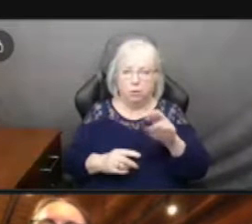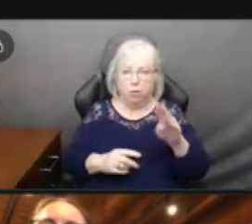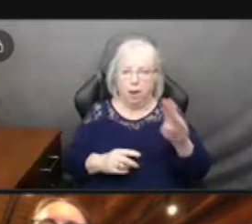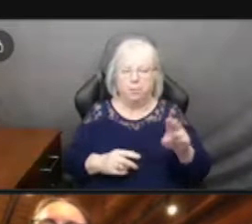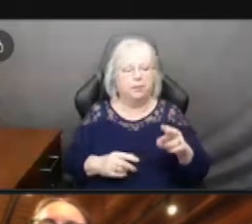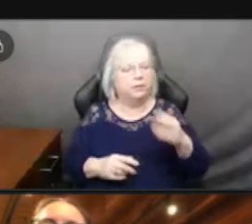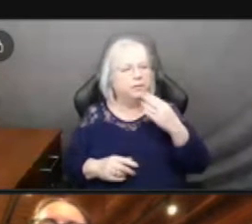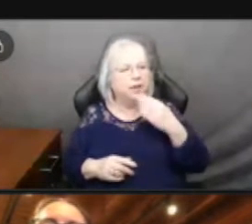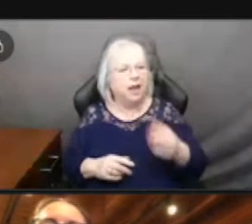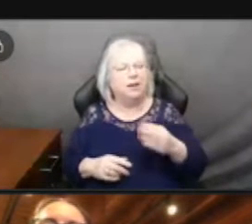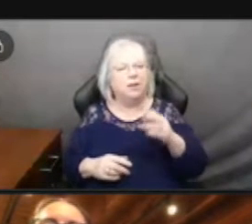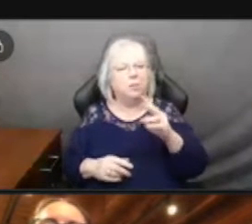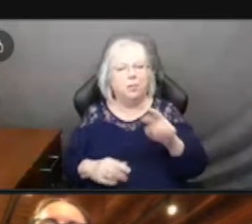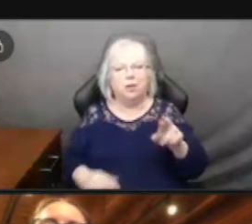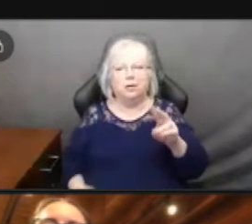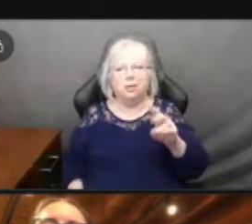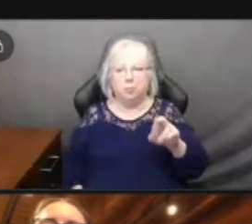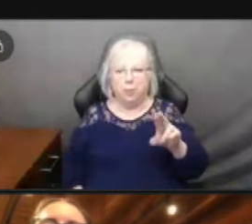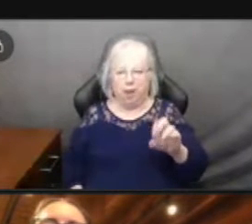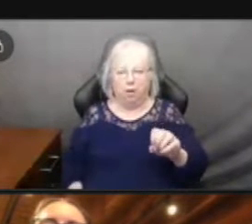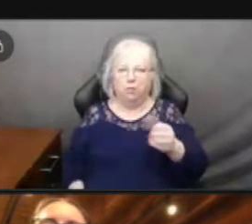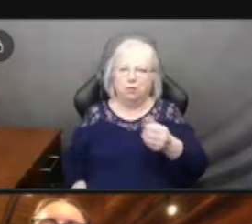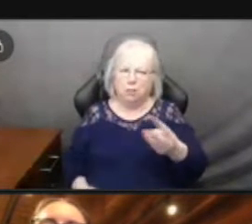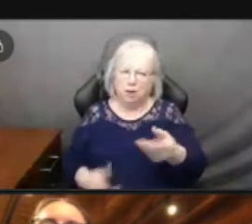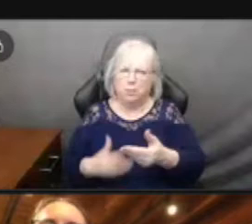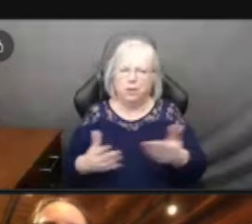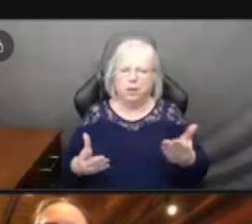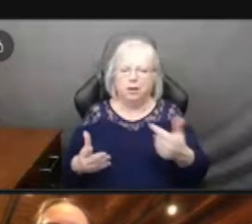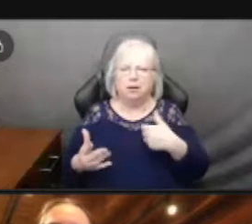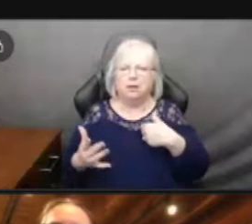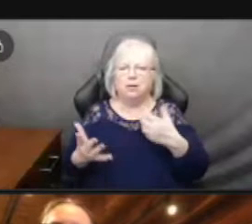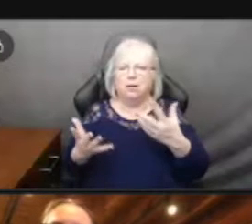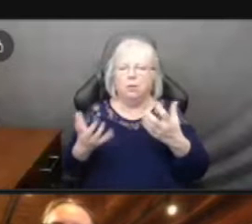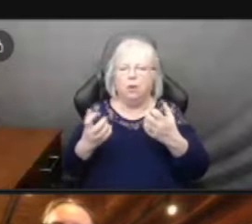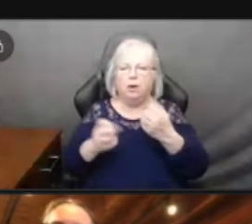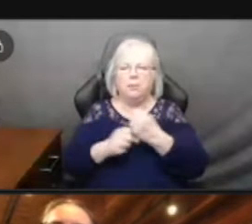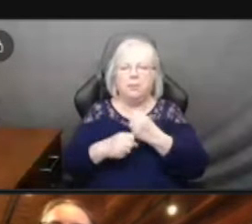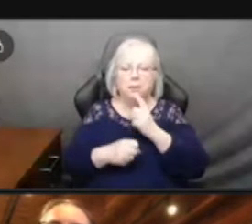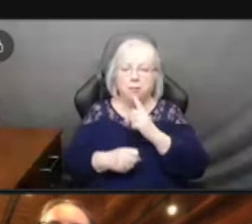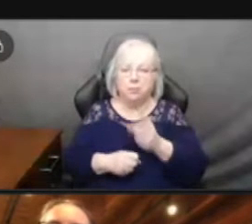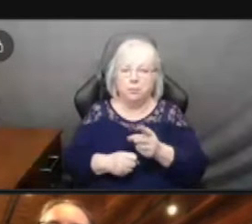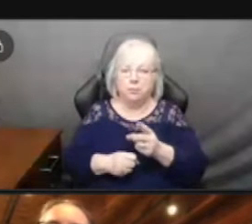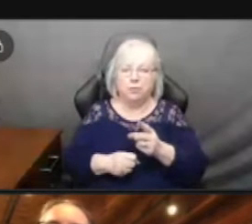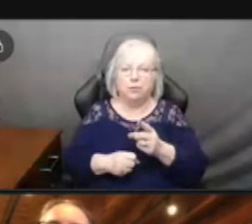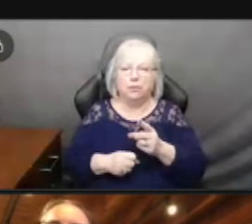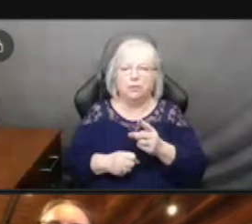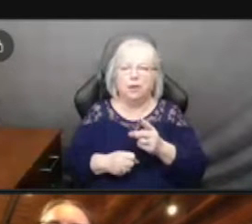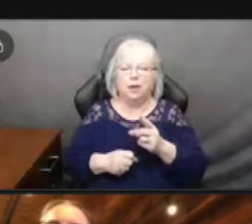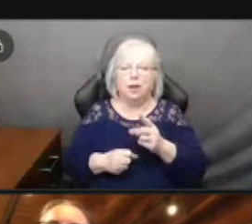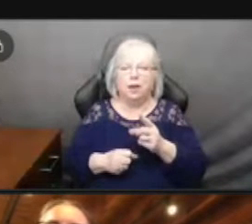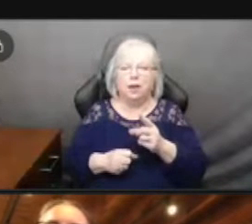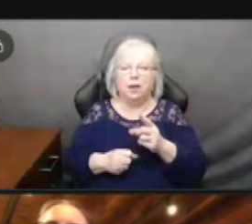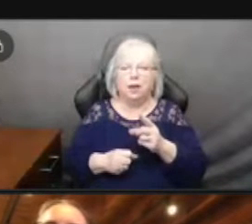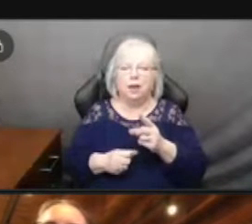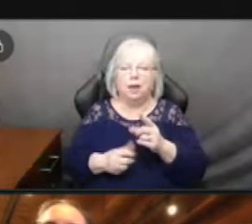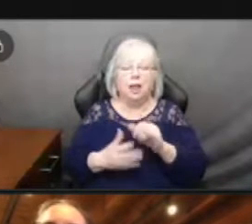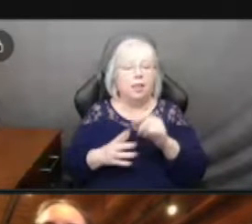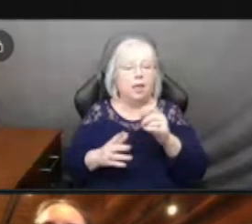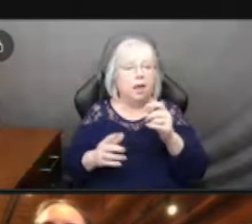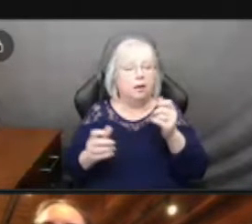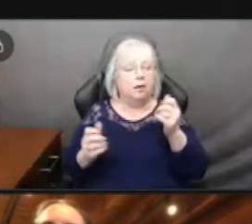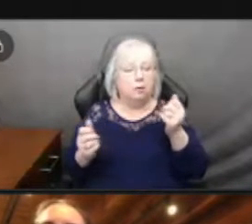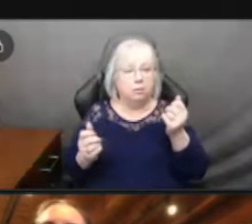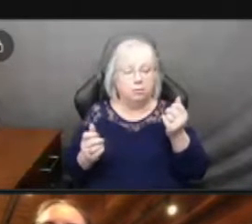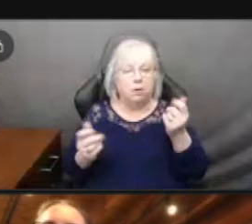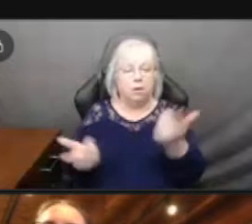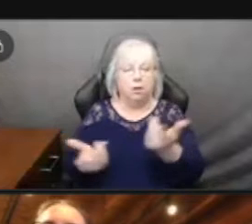Thank you, Mr. Mayor. A couple of things. I wanted to make sure that everybody had a chance to look at the email I